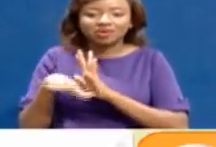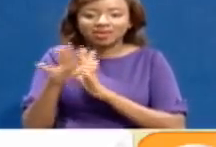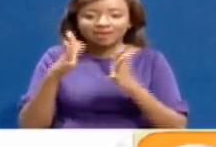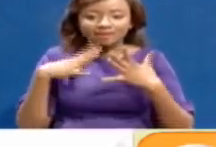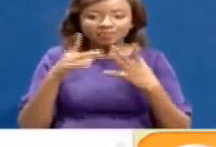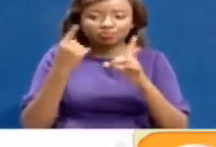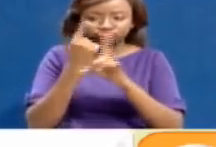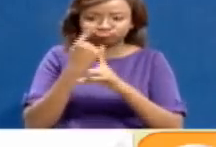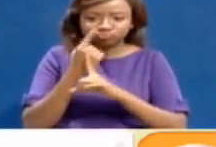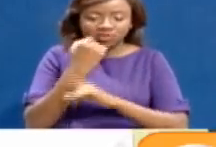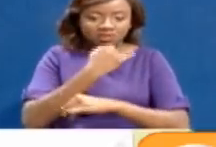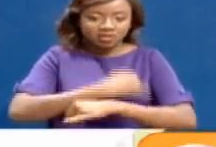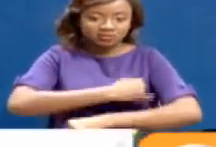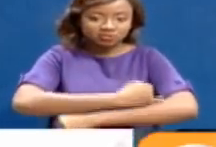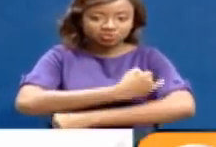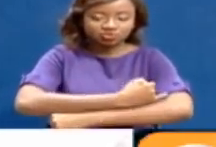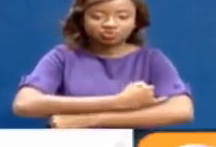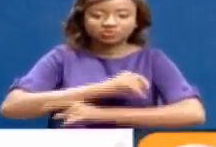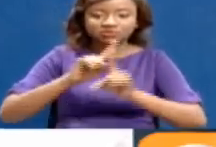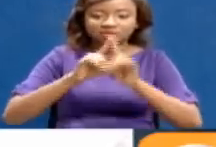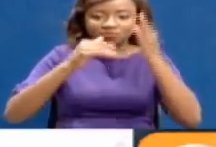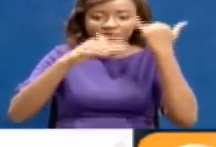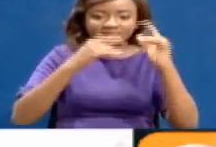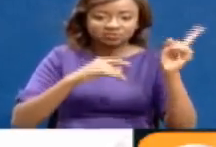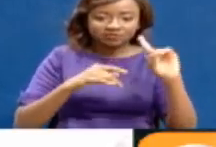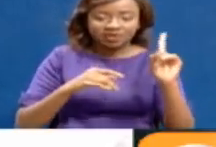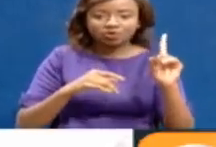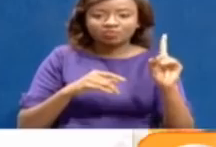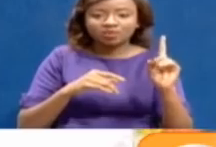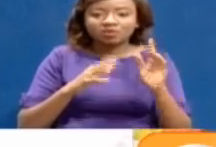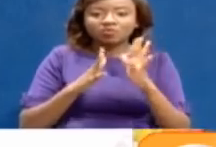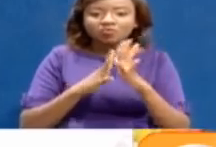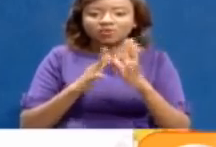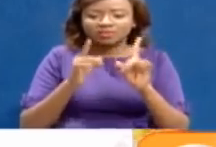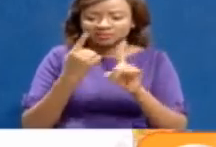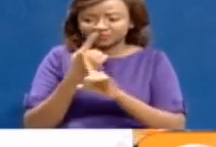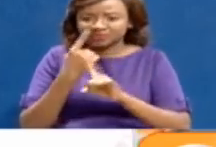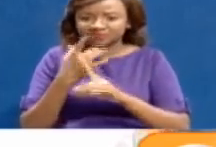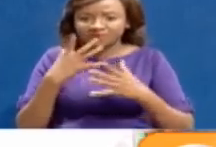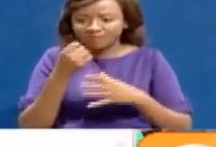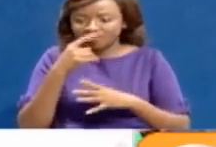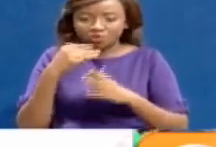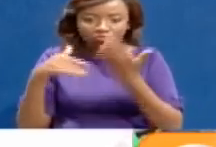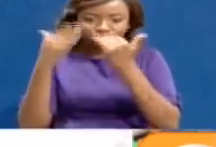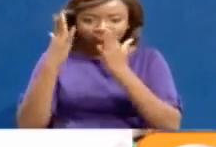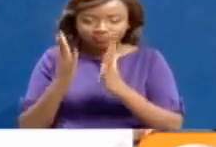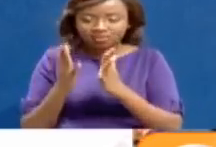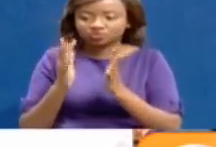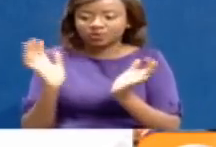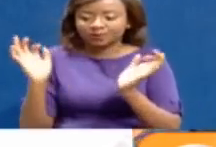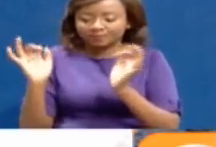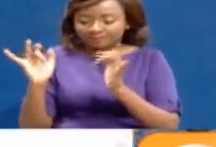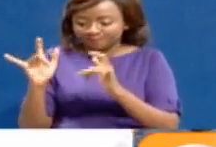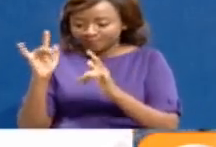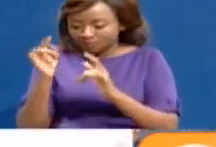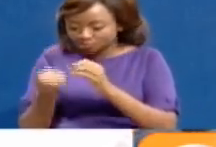drawn from several institutions, including the University of Nairobi, together with like-minded medical professionals, have gathered to come